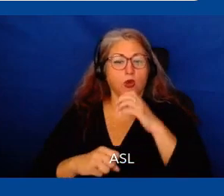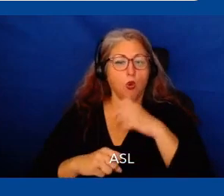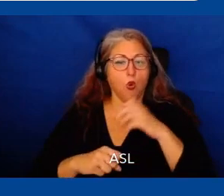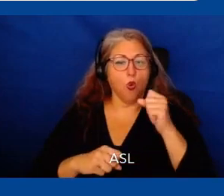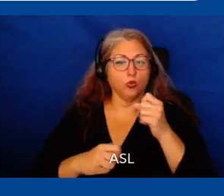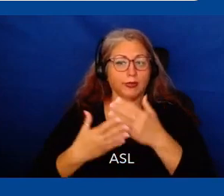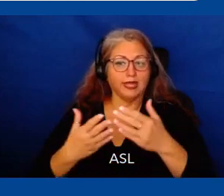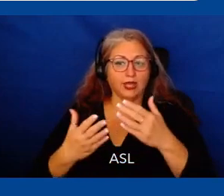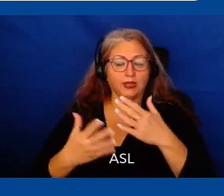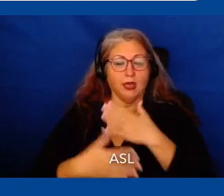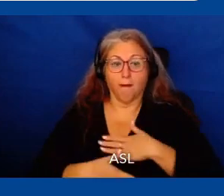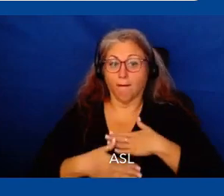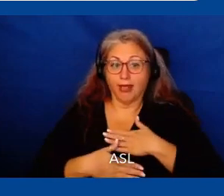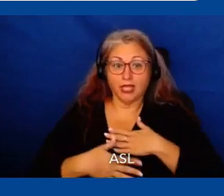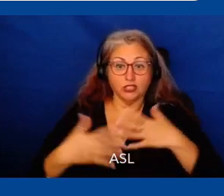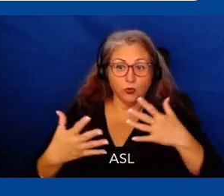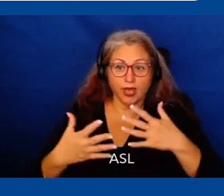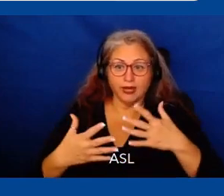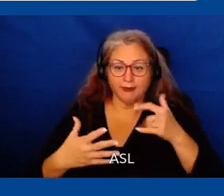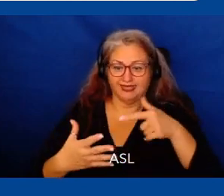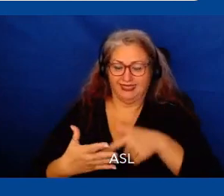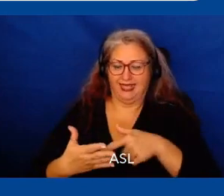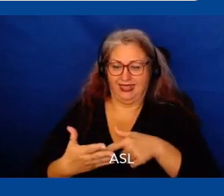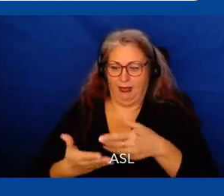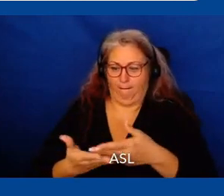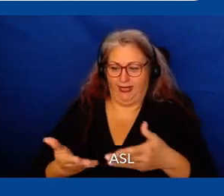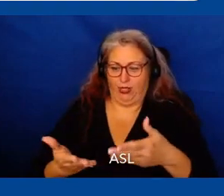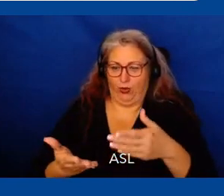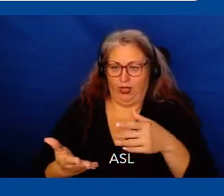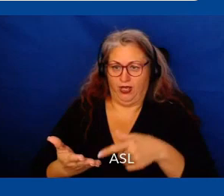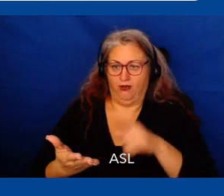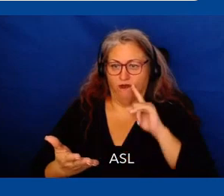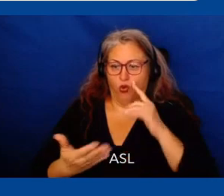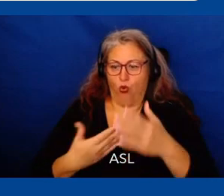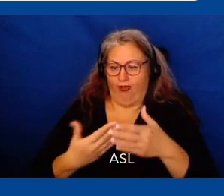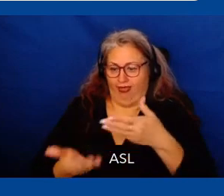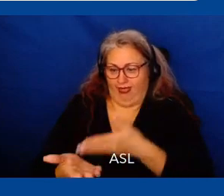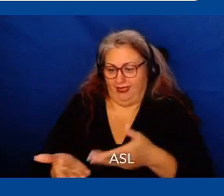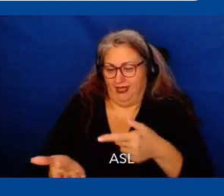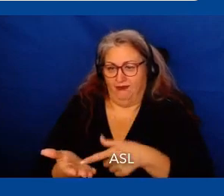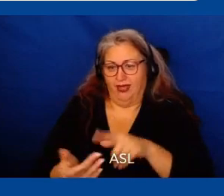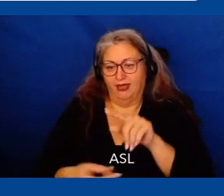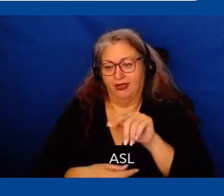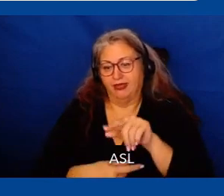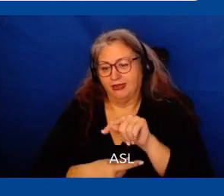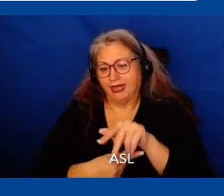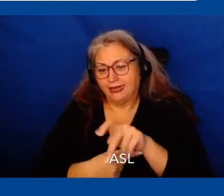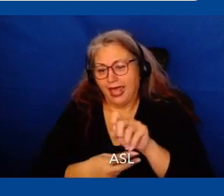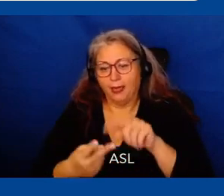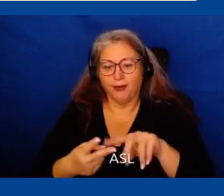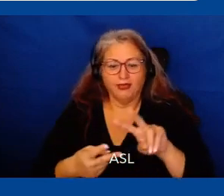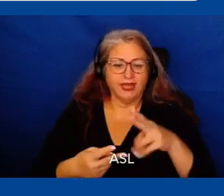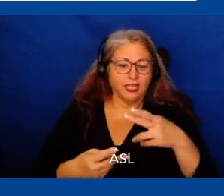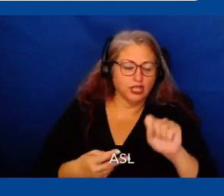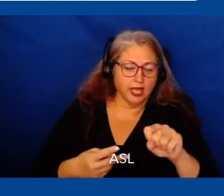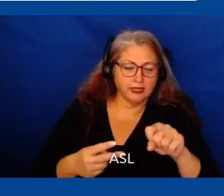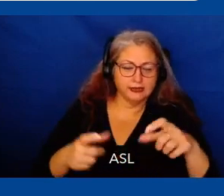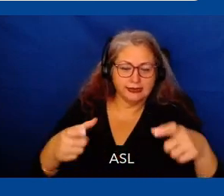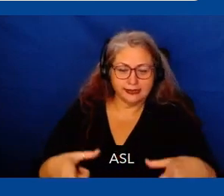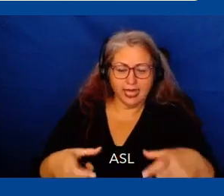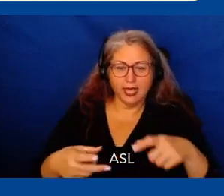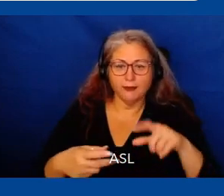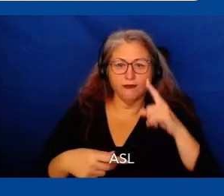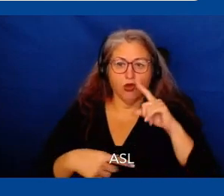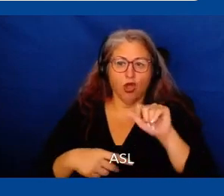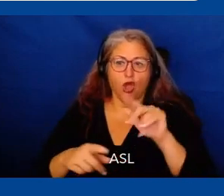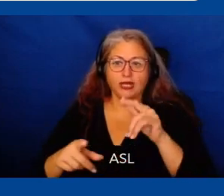of actually working with it is the materiality of the stuff itself, the tape, the VHS tape in Agustina's